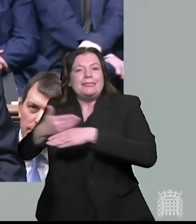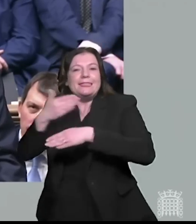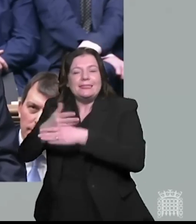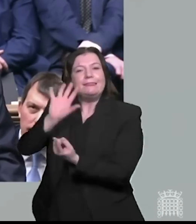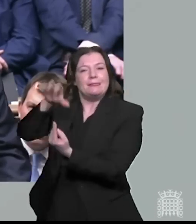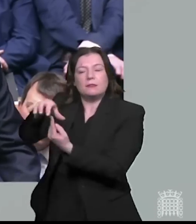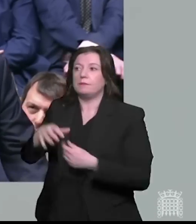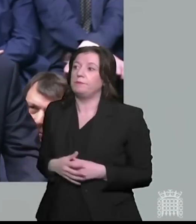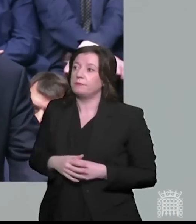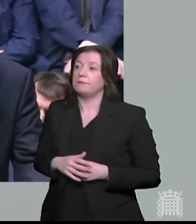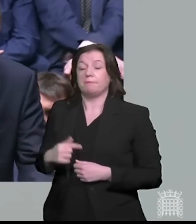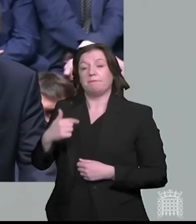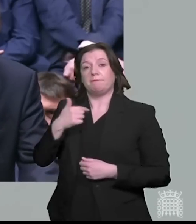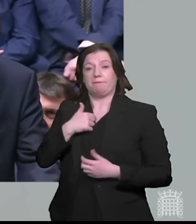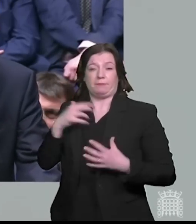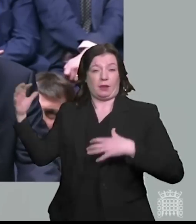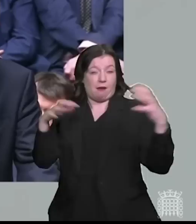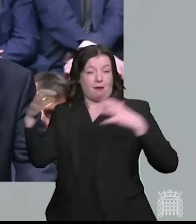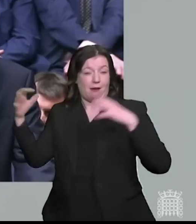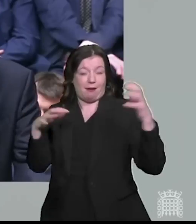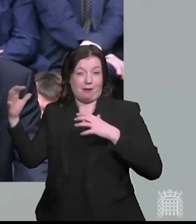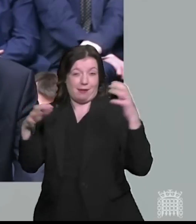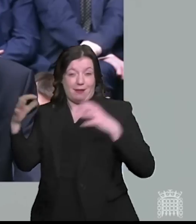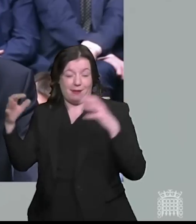So today I am providing a